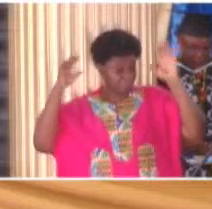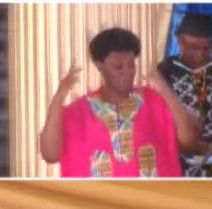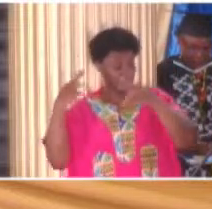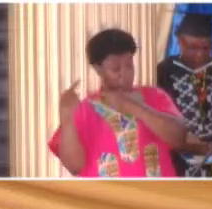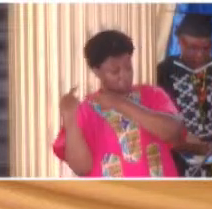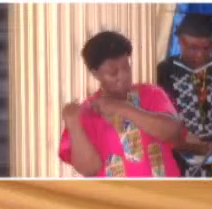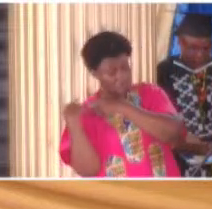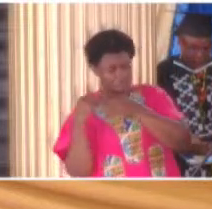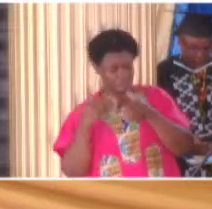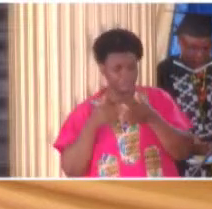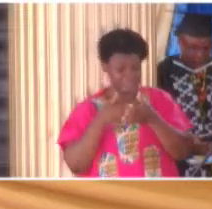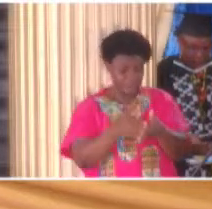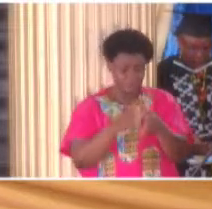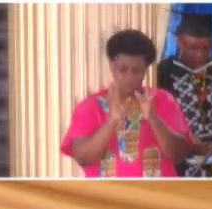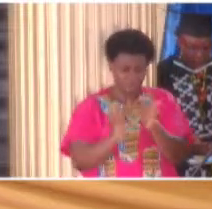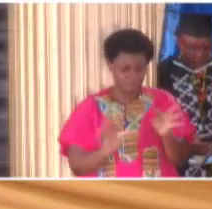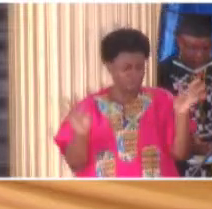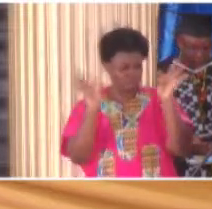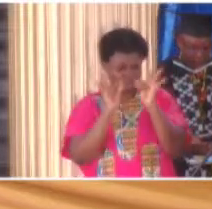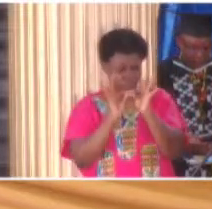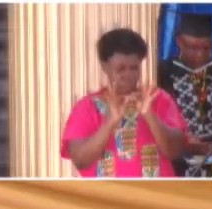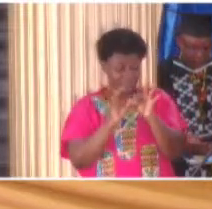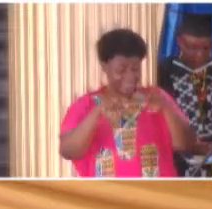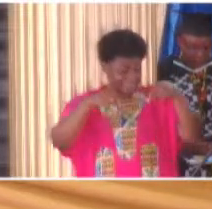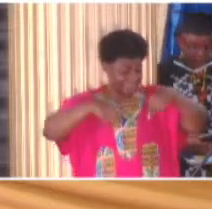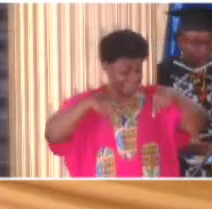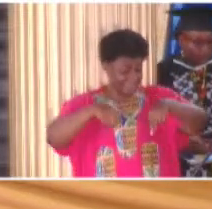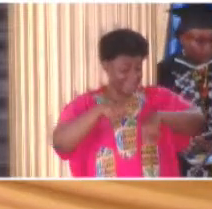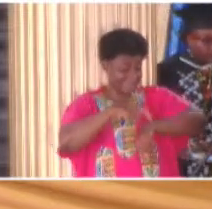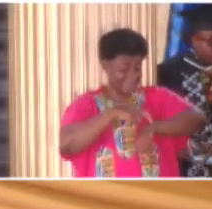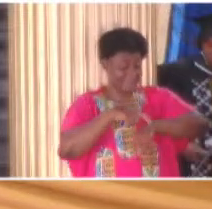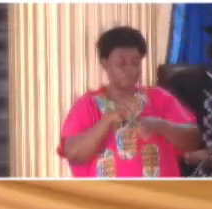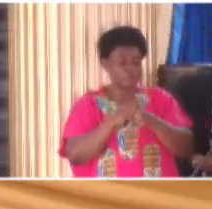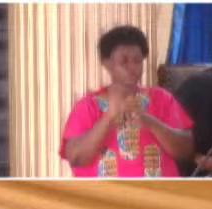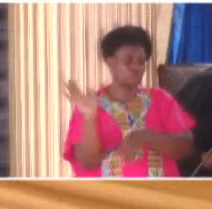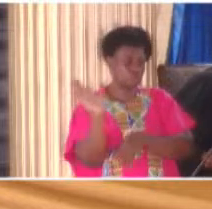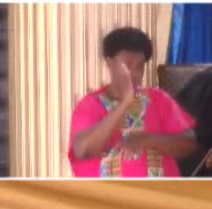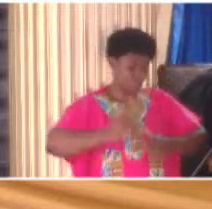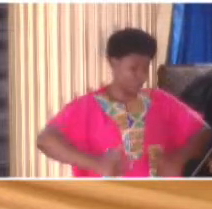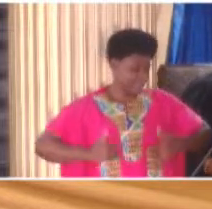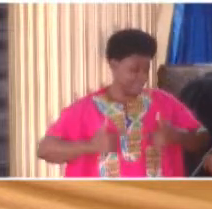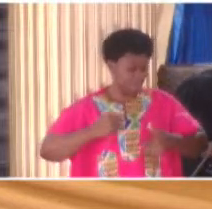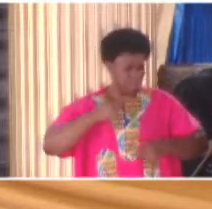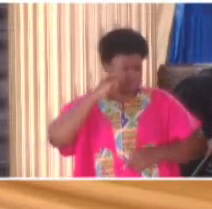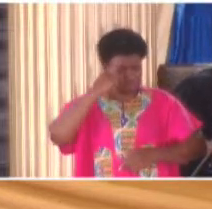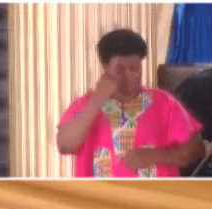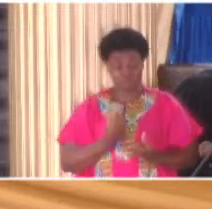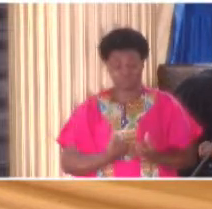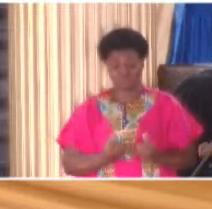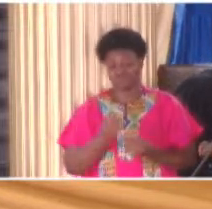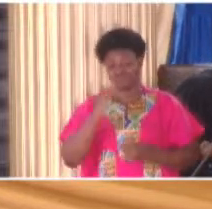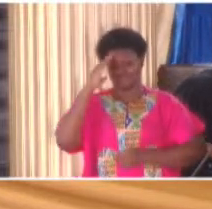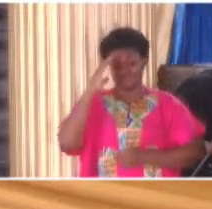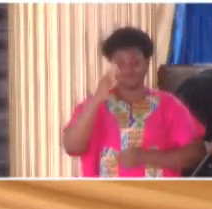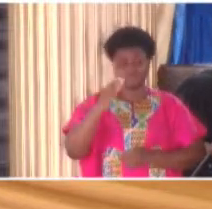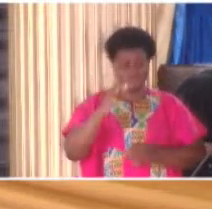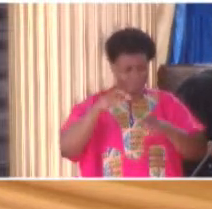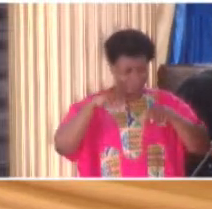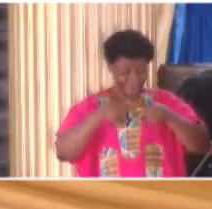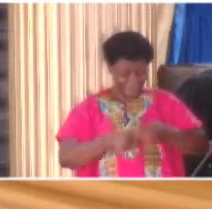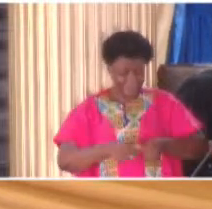this pivotal moment in your lives. And so I salute you for staying